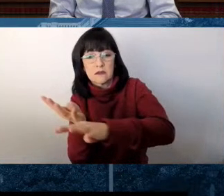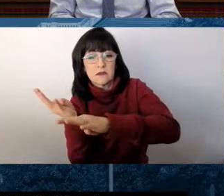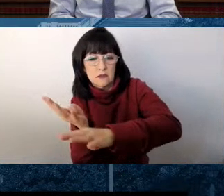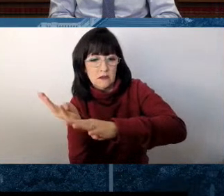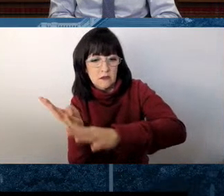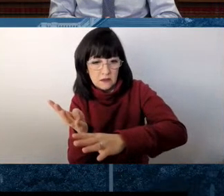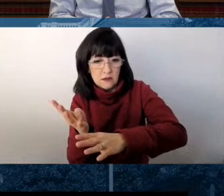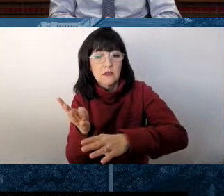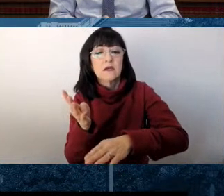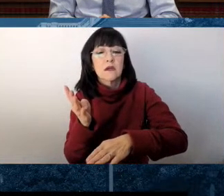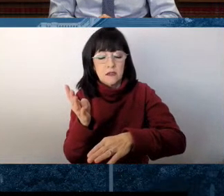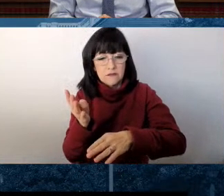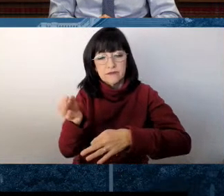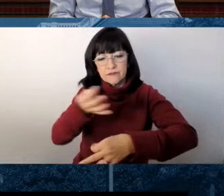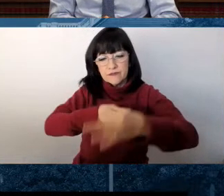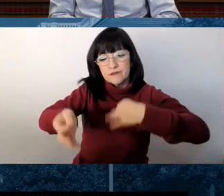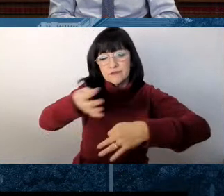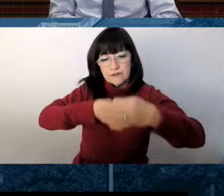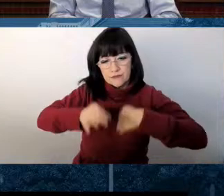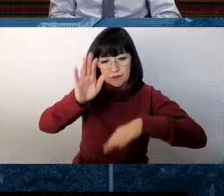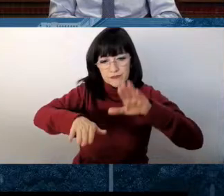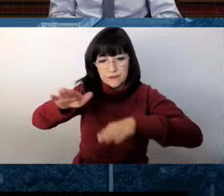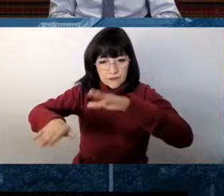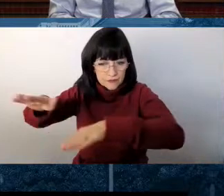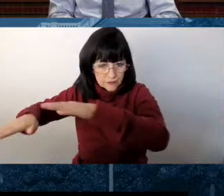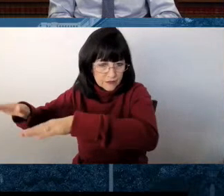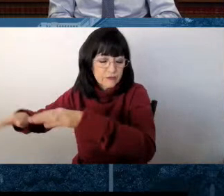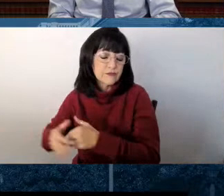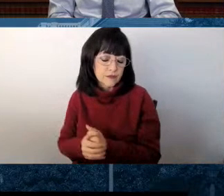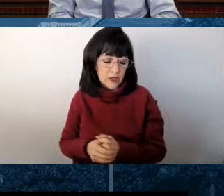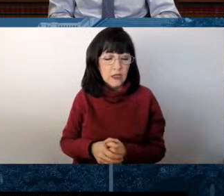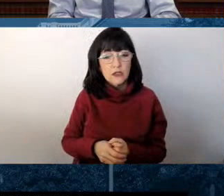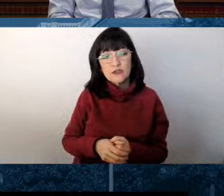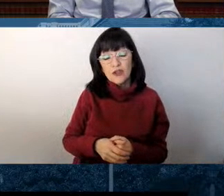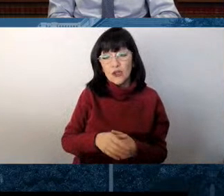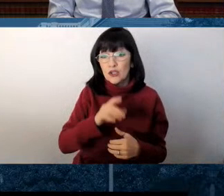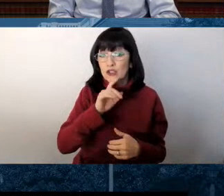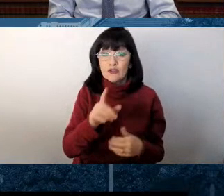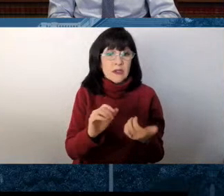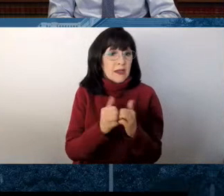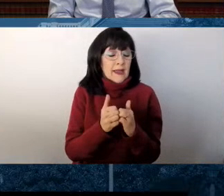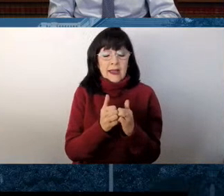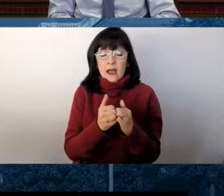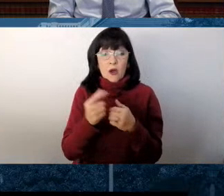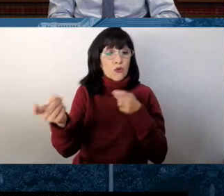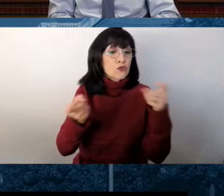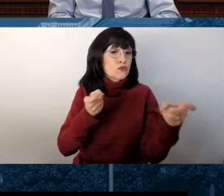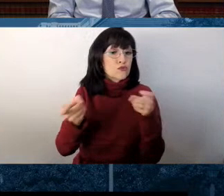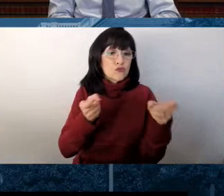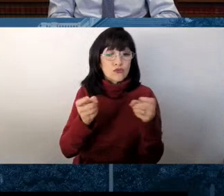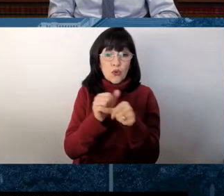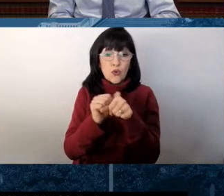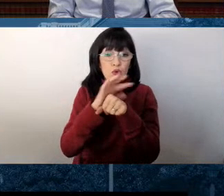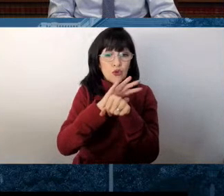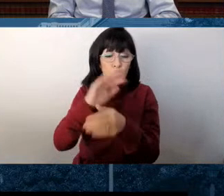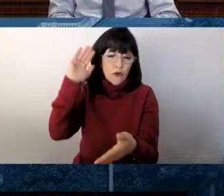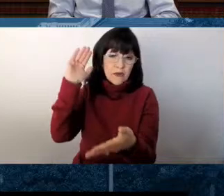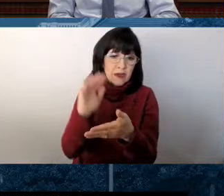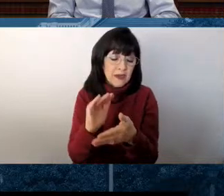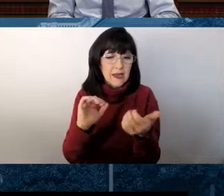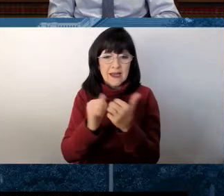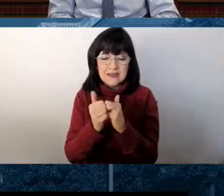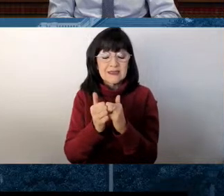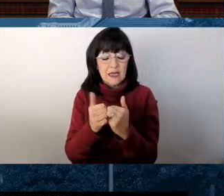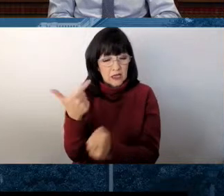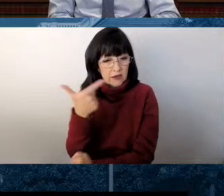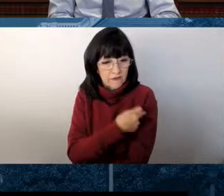in cases and to help us control the spread of COVID is to get fully vaccinated and boosted if you're eligible.